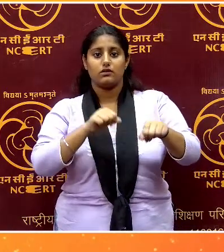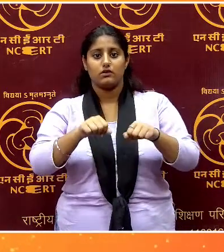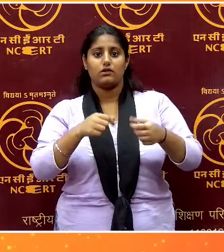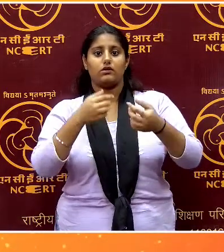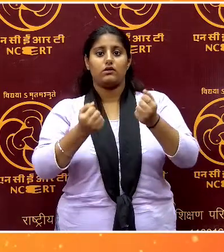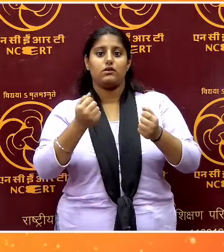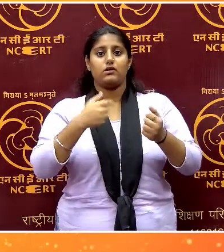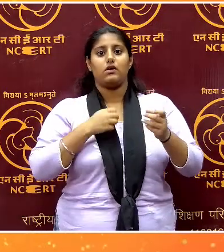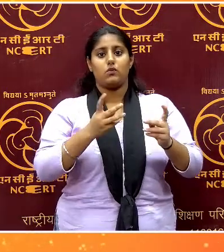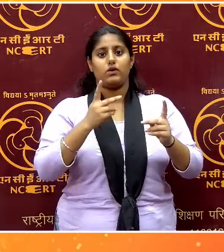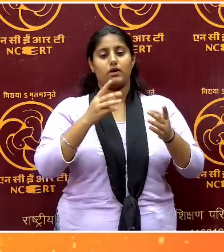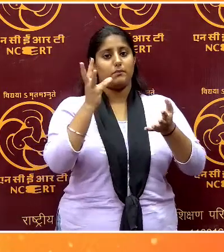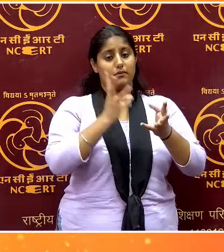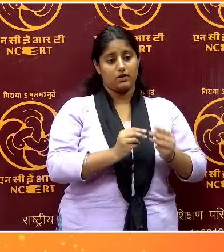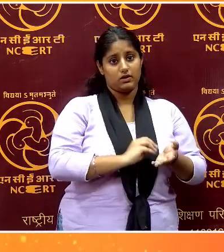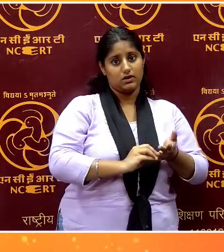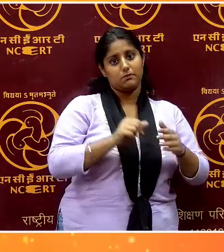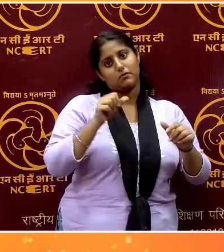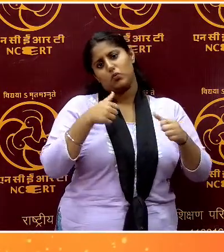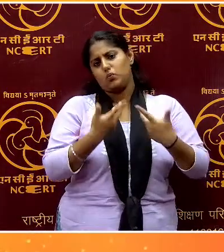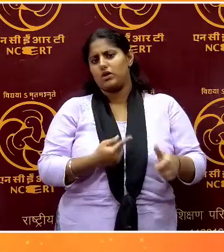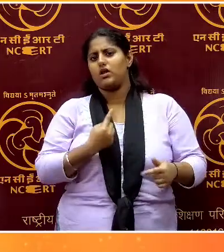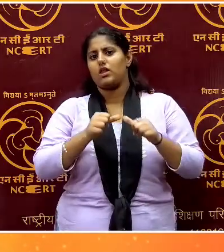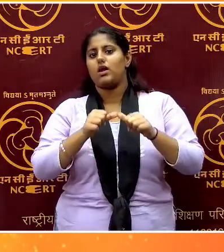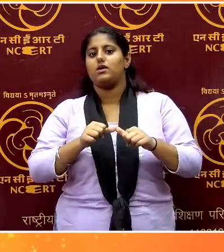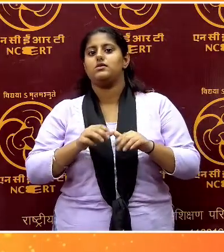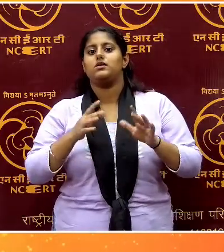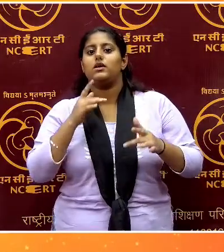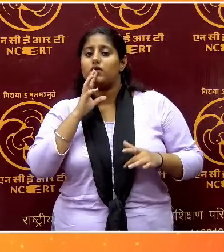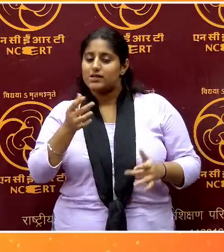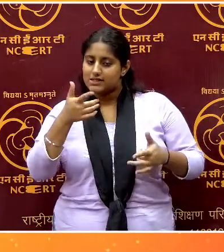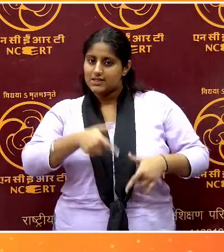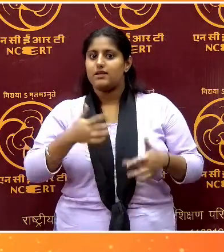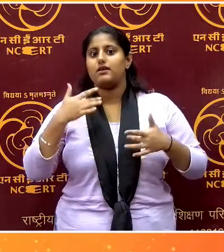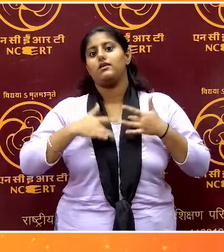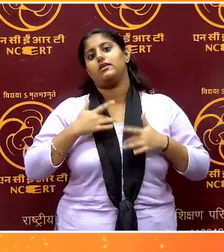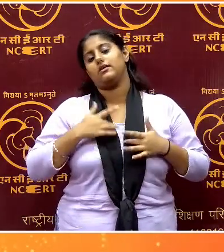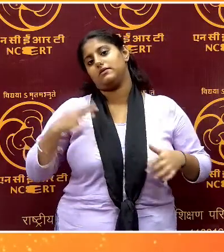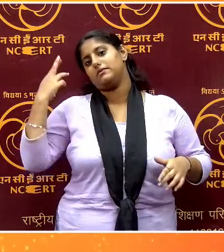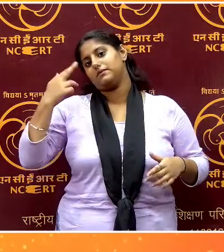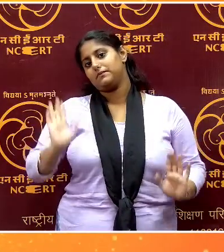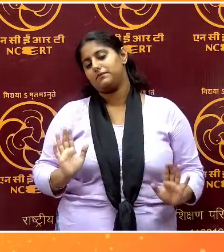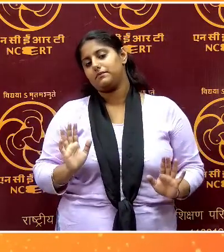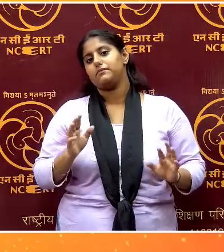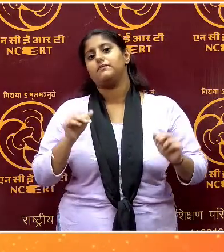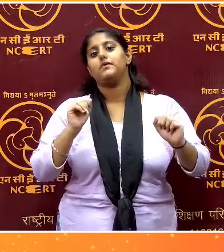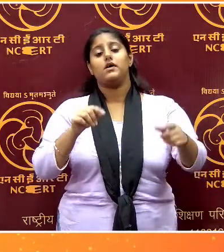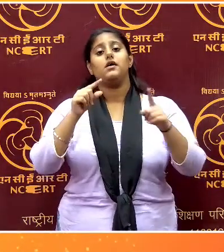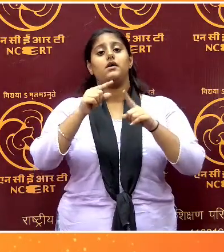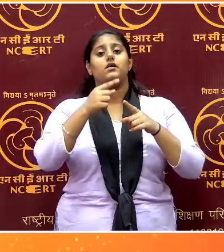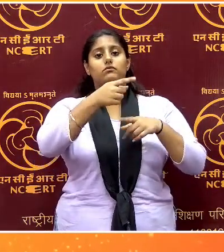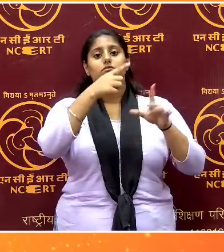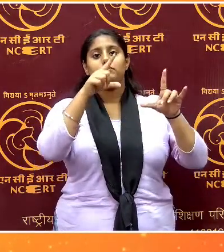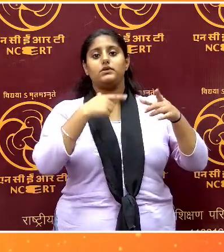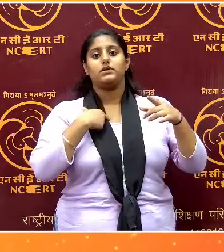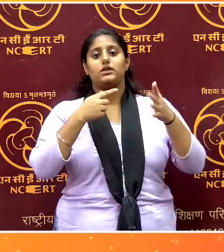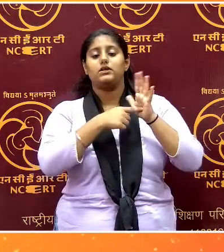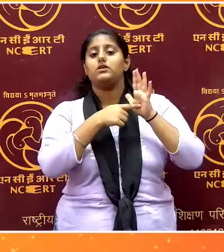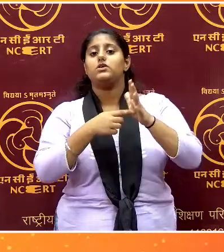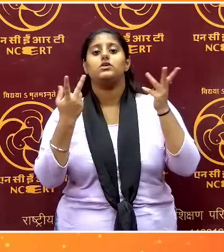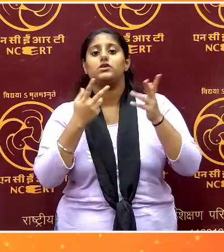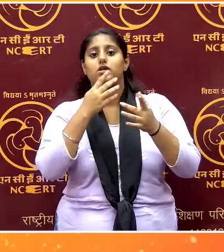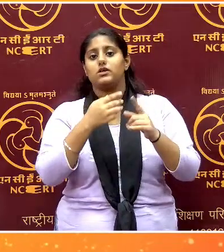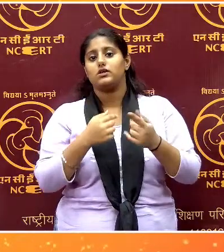answer, Srijan, isn't it? Yes, That is why it is more interesting and it is loved by kids, The pictograph represents data